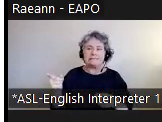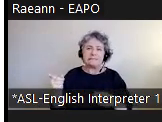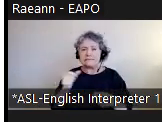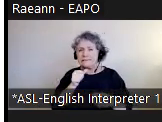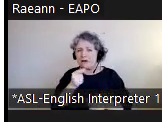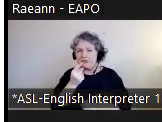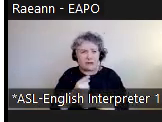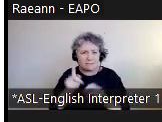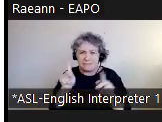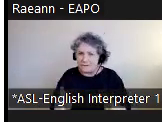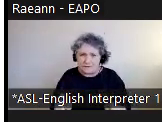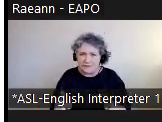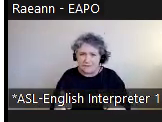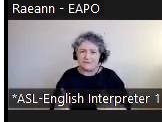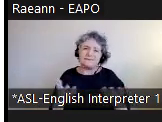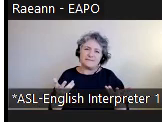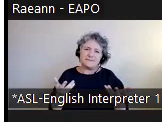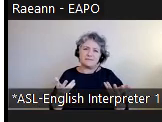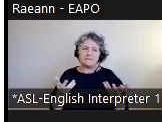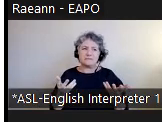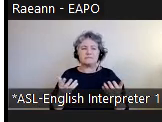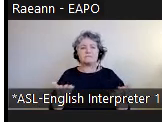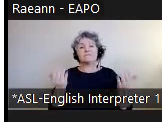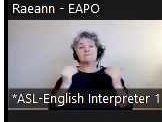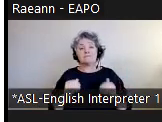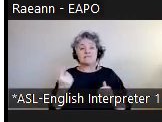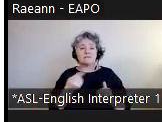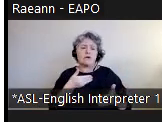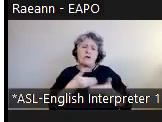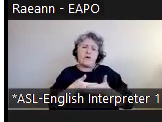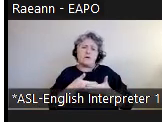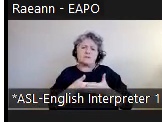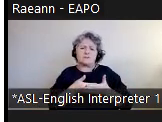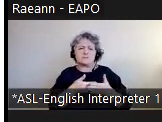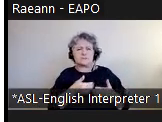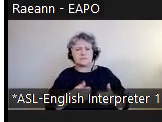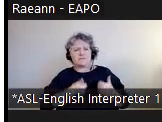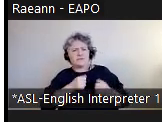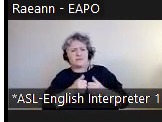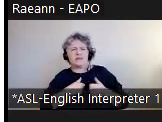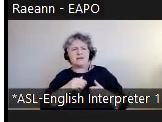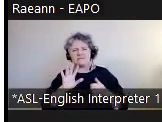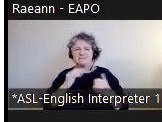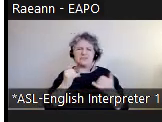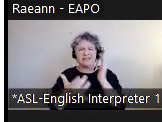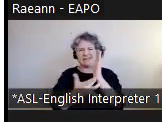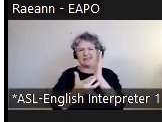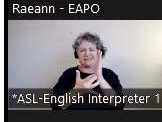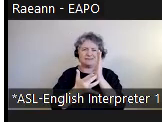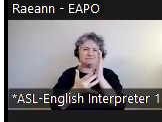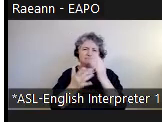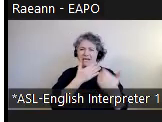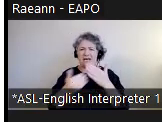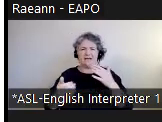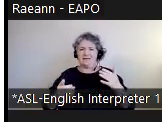pick. Somebody nearby. This isn't an actual requirement, right? With today's technology, you could have an attorney who